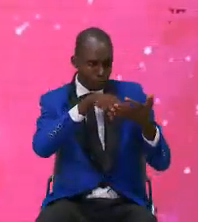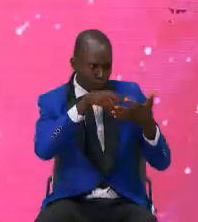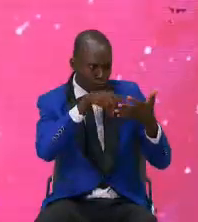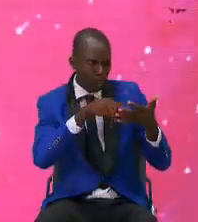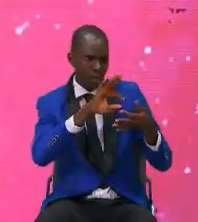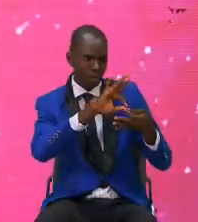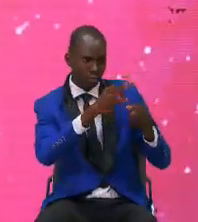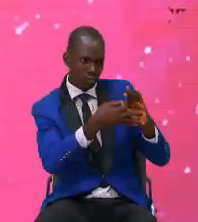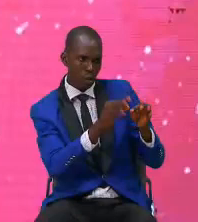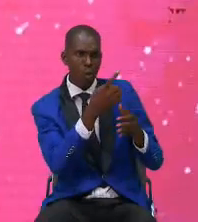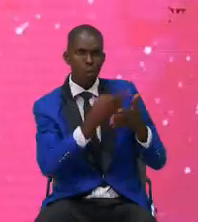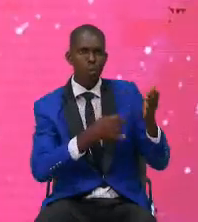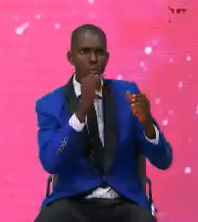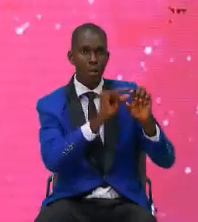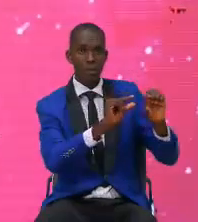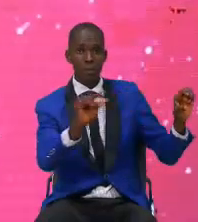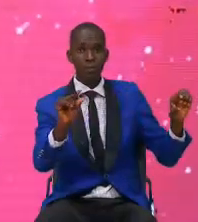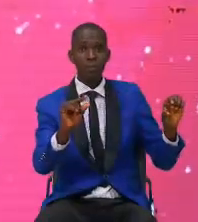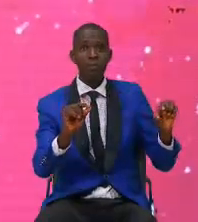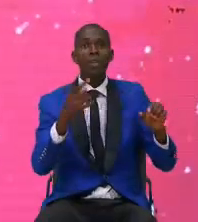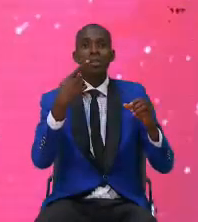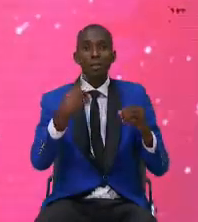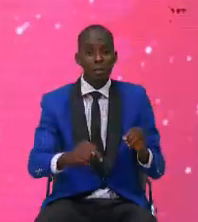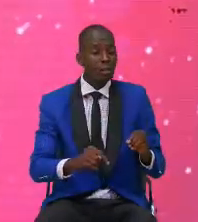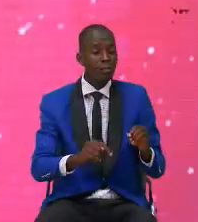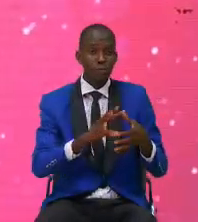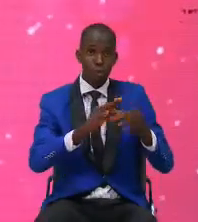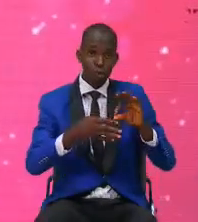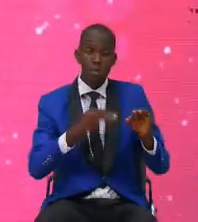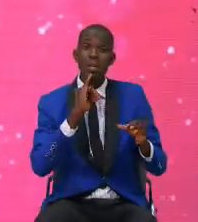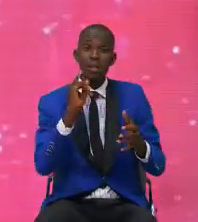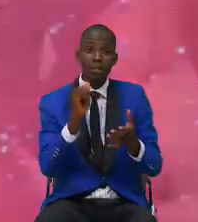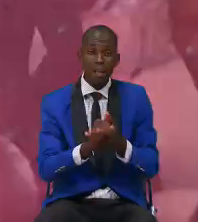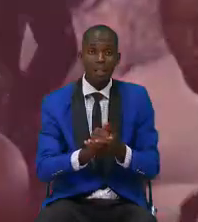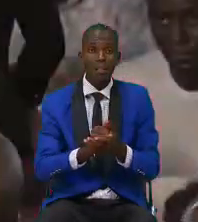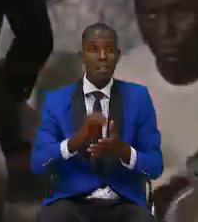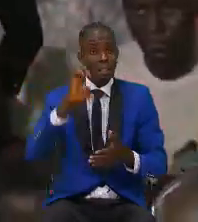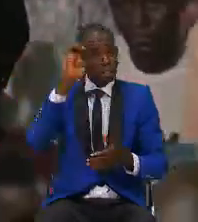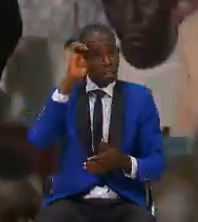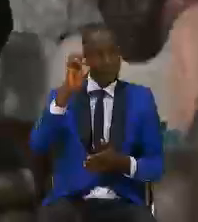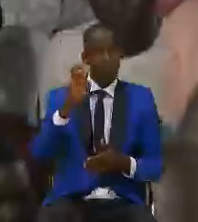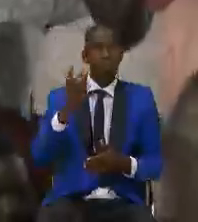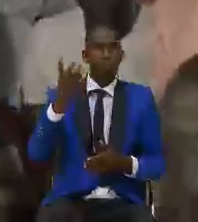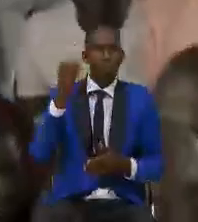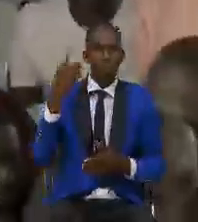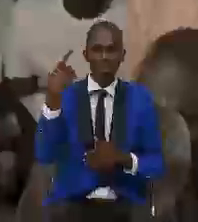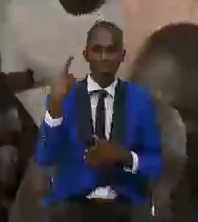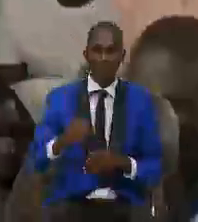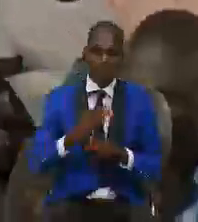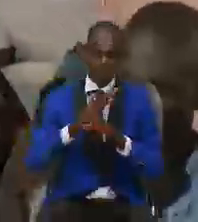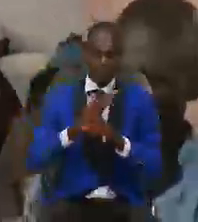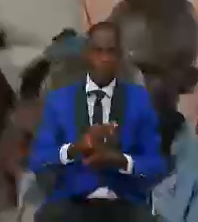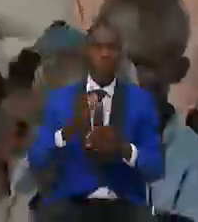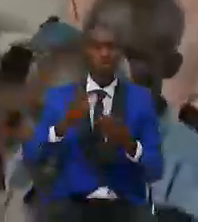the writing. The long and short of it is, he was the barrier to his